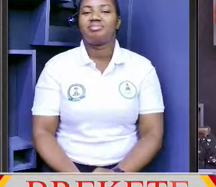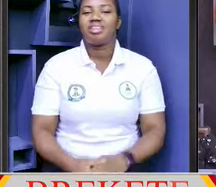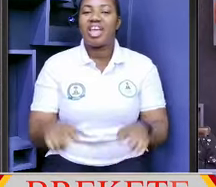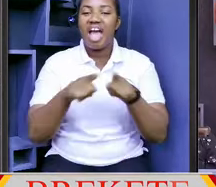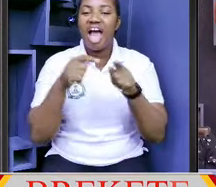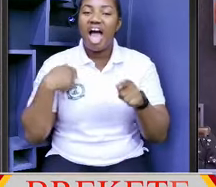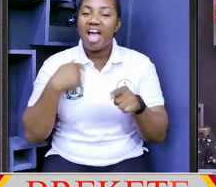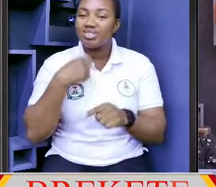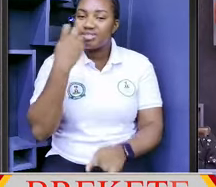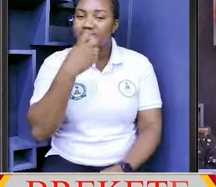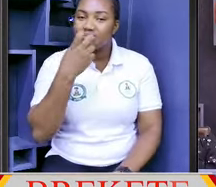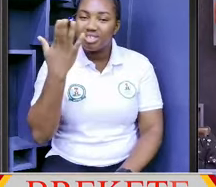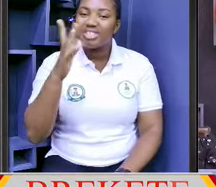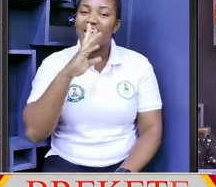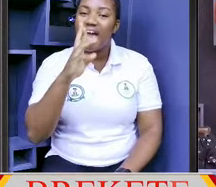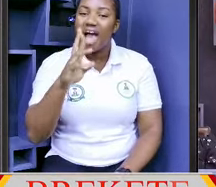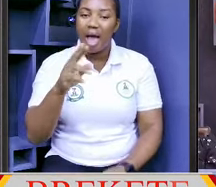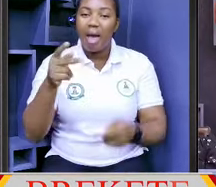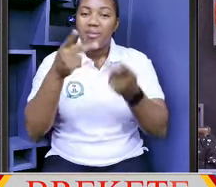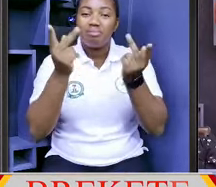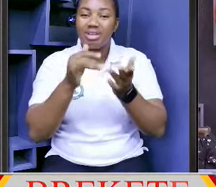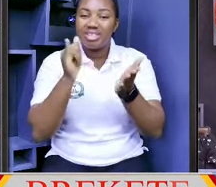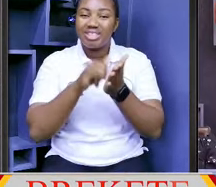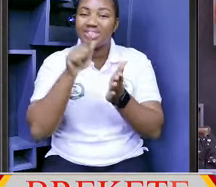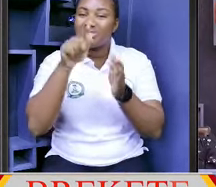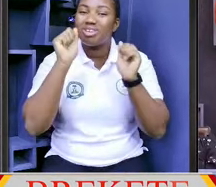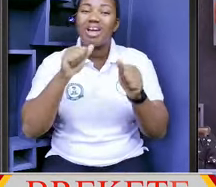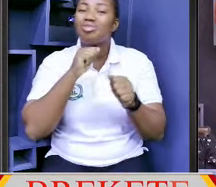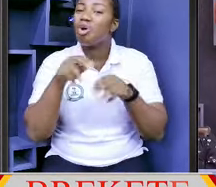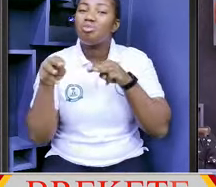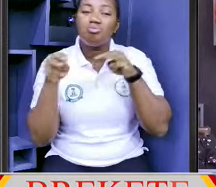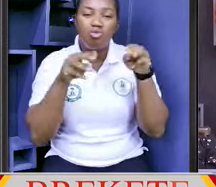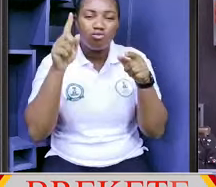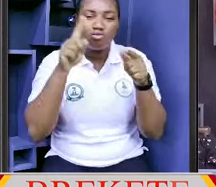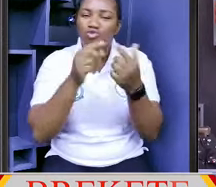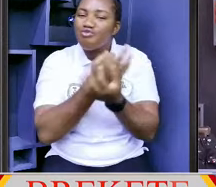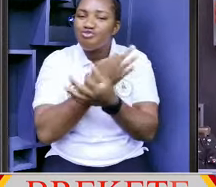As we speak, there are places you cannot move to freely.